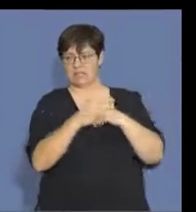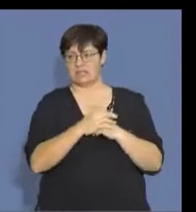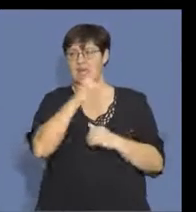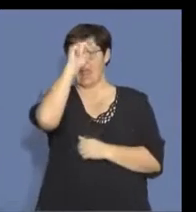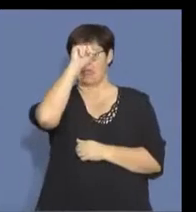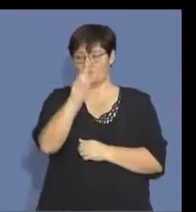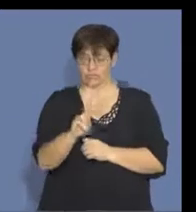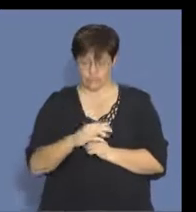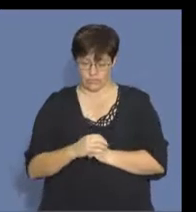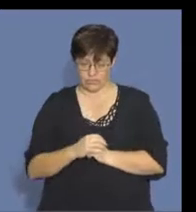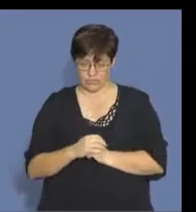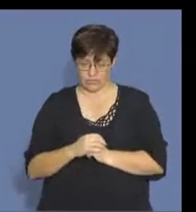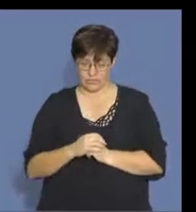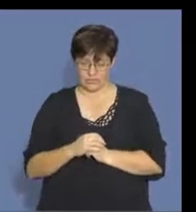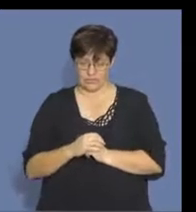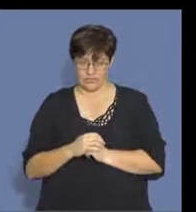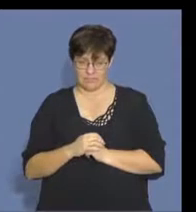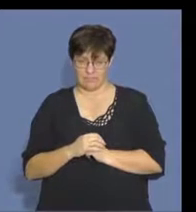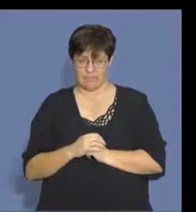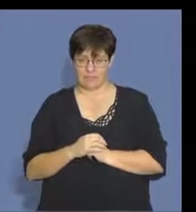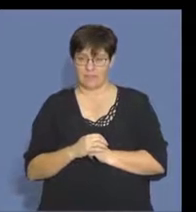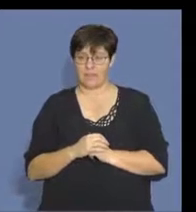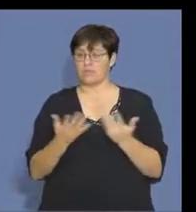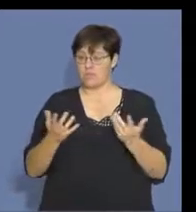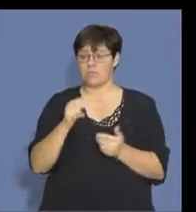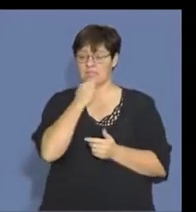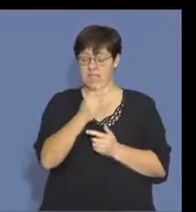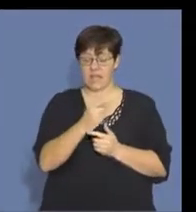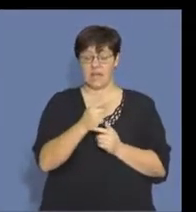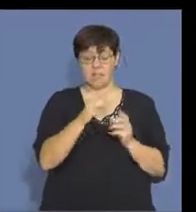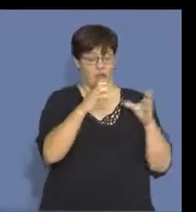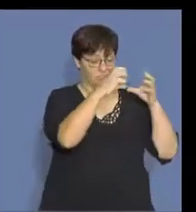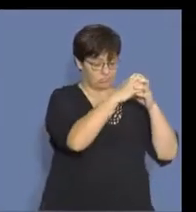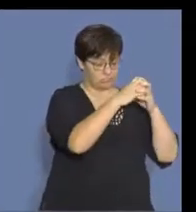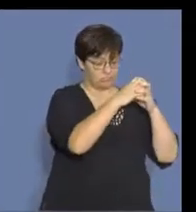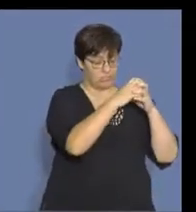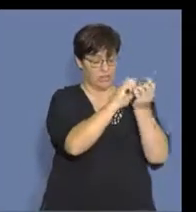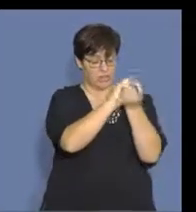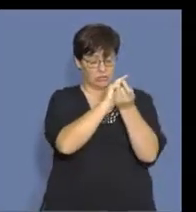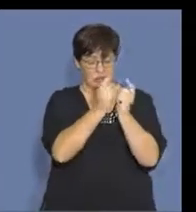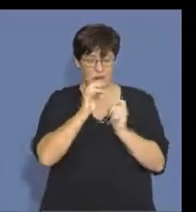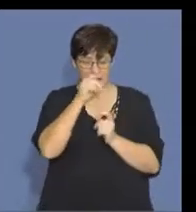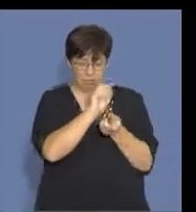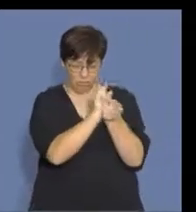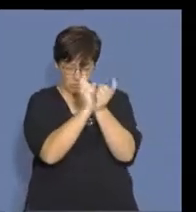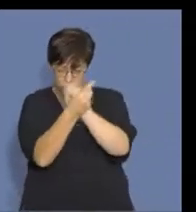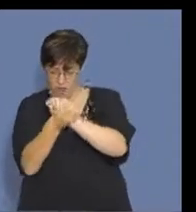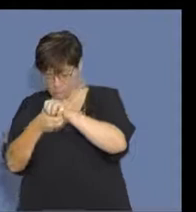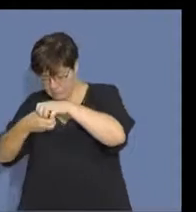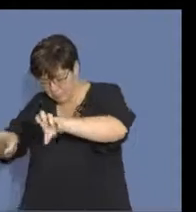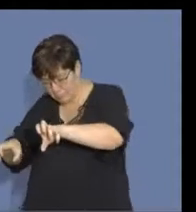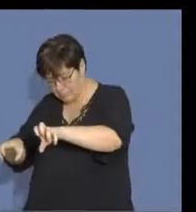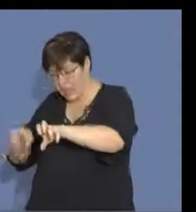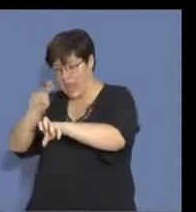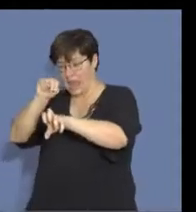the denitrifying bacteria. So as I mentioned, the nitrites and the nitrates are then